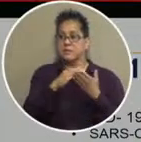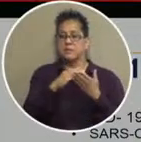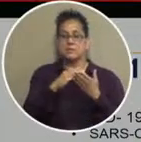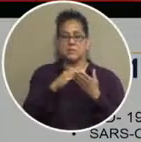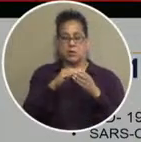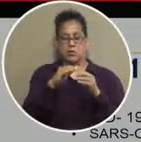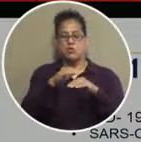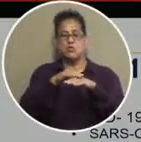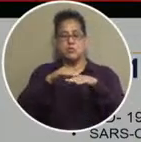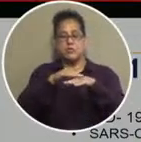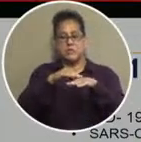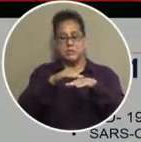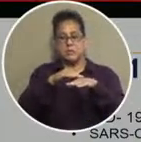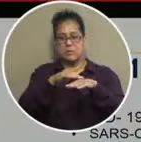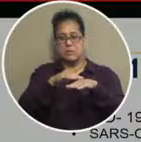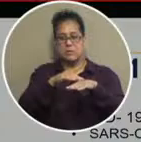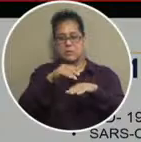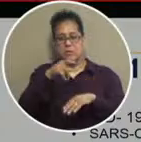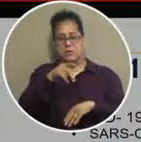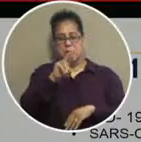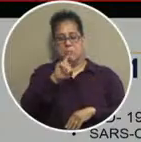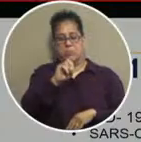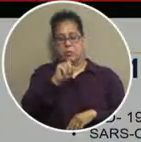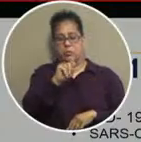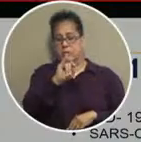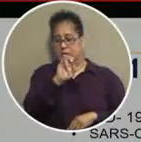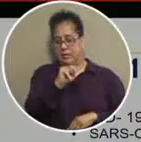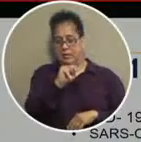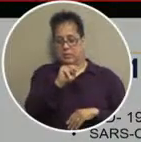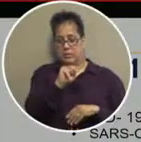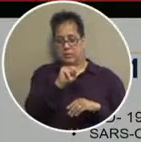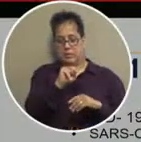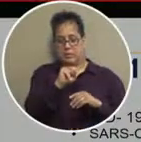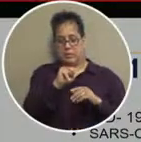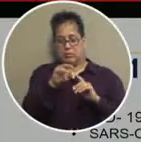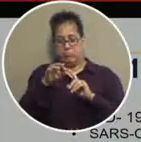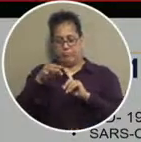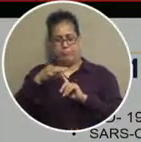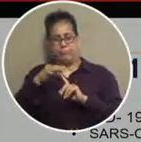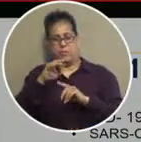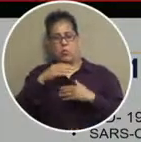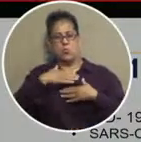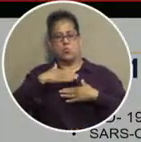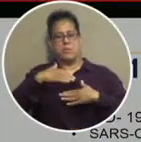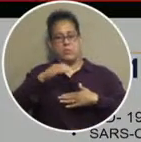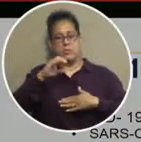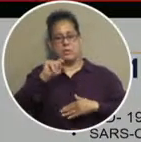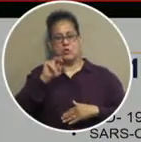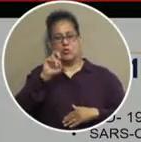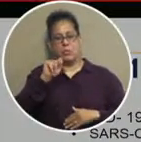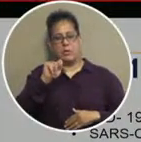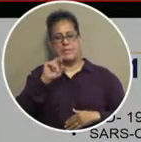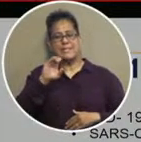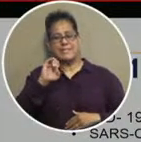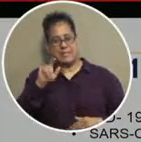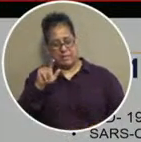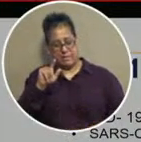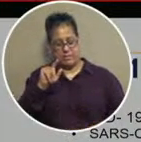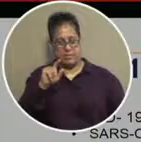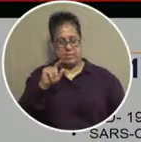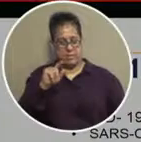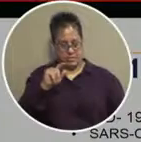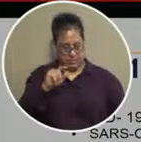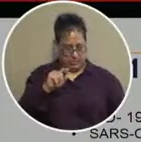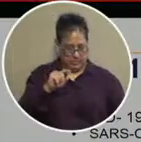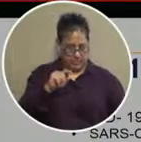the surface, which are proteins that attaches to the respiratory tract cells. it is